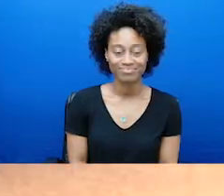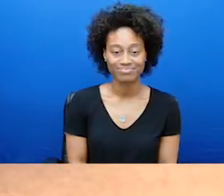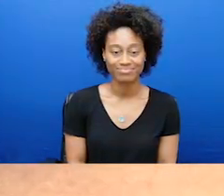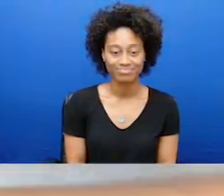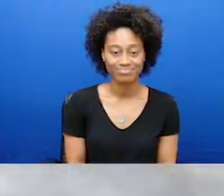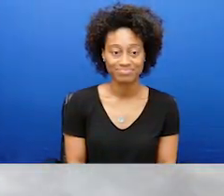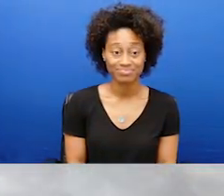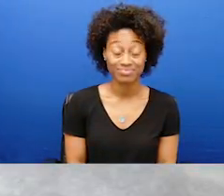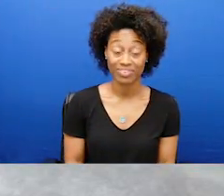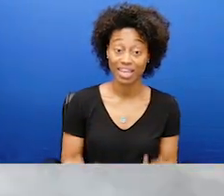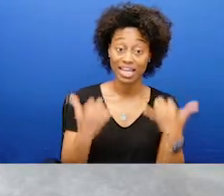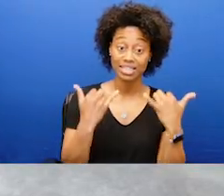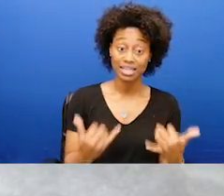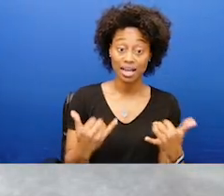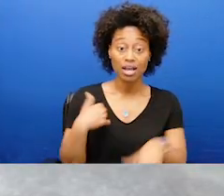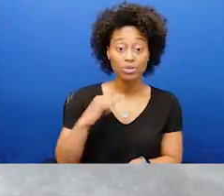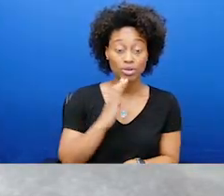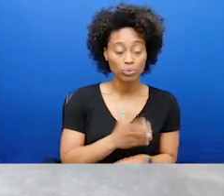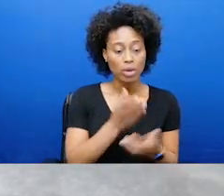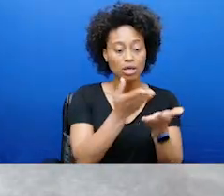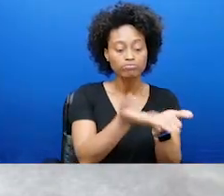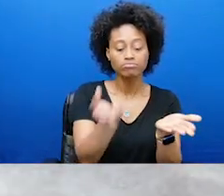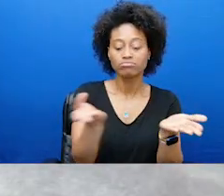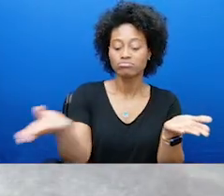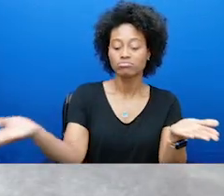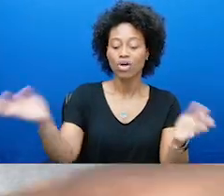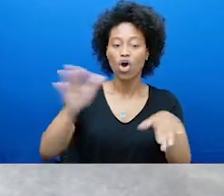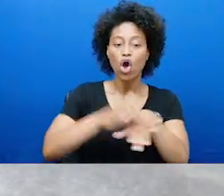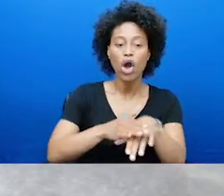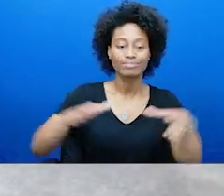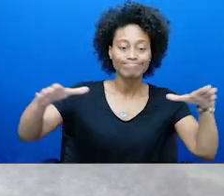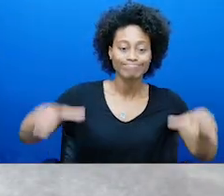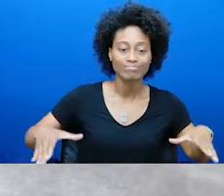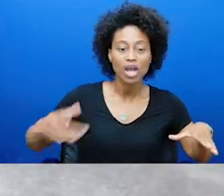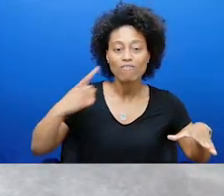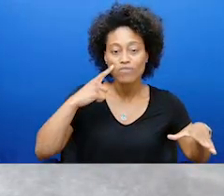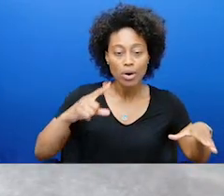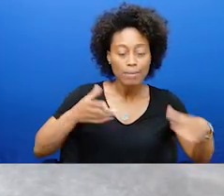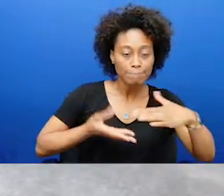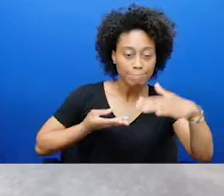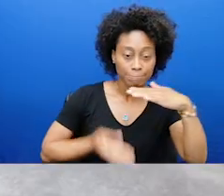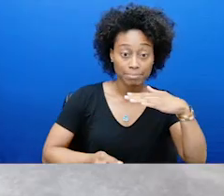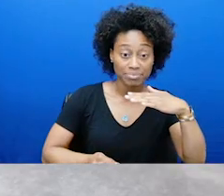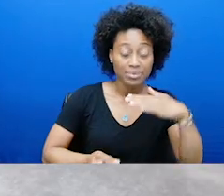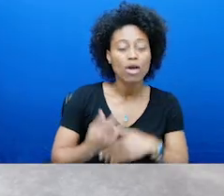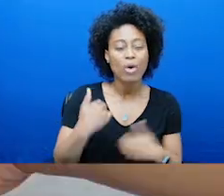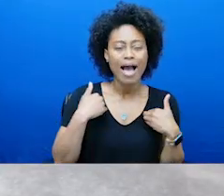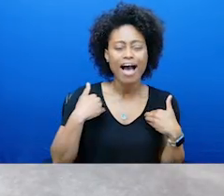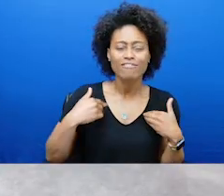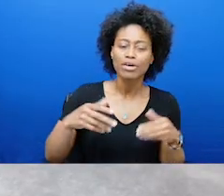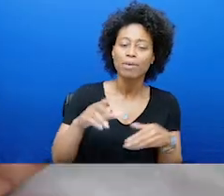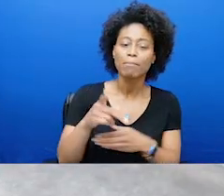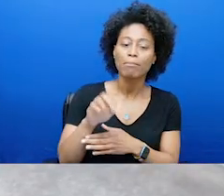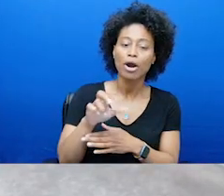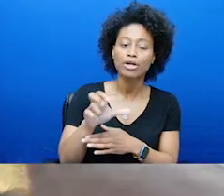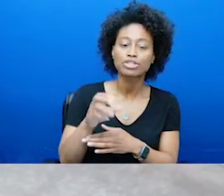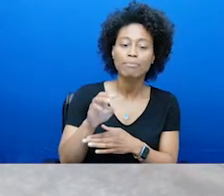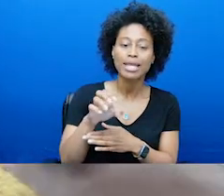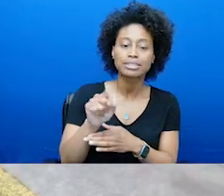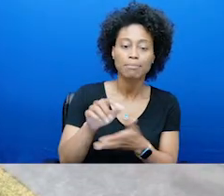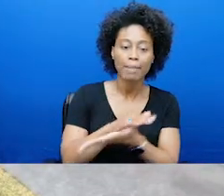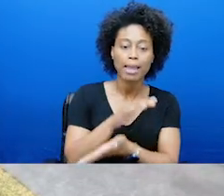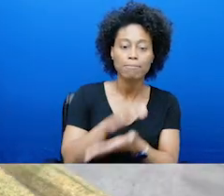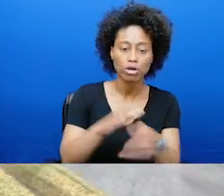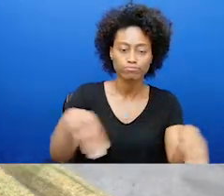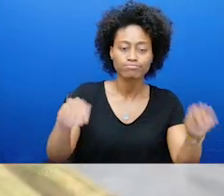Now we're going to lay them out on a baking sheet lined with parchment paper. Feel free to air